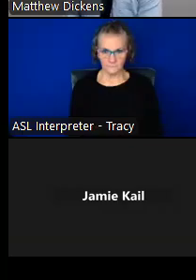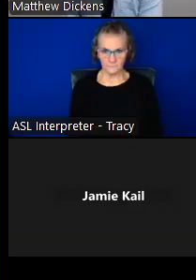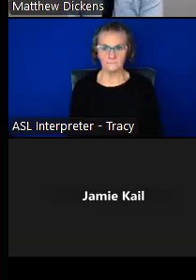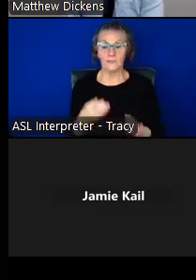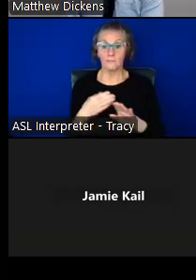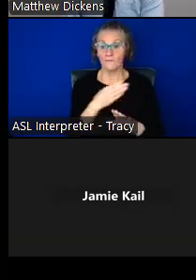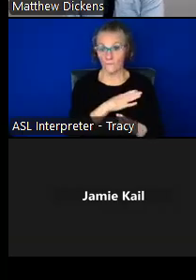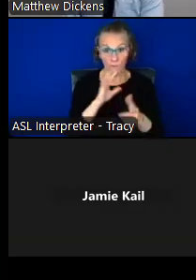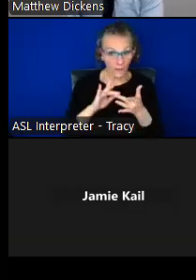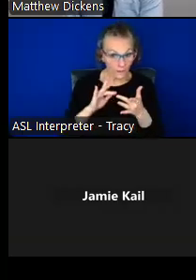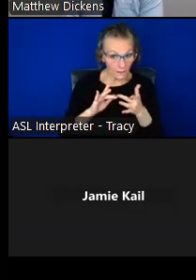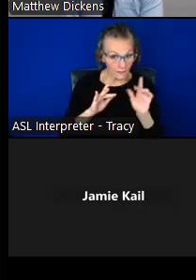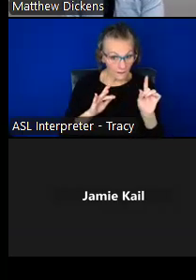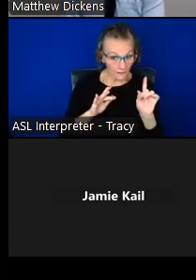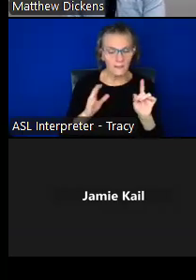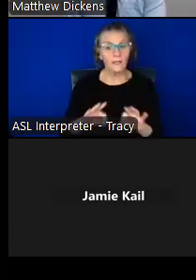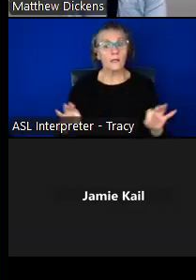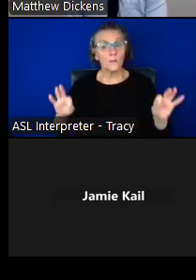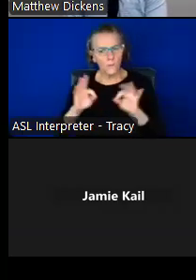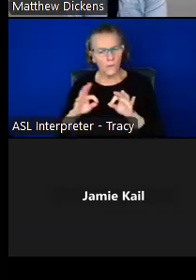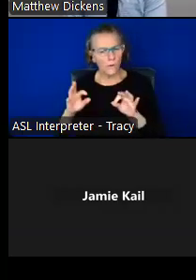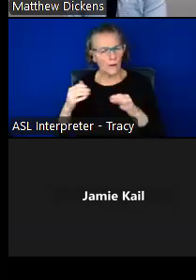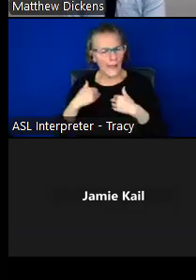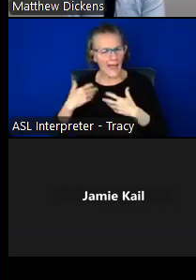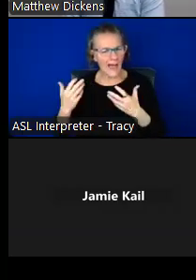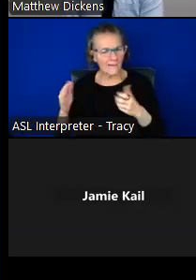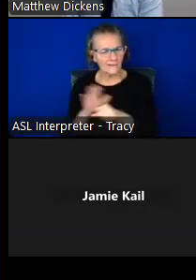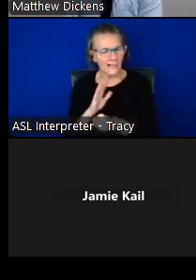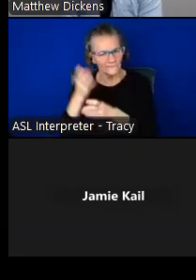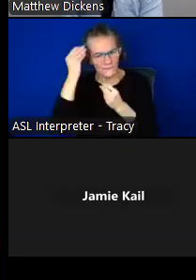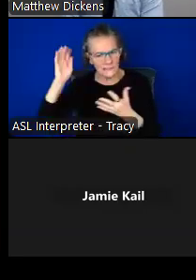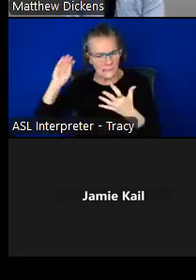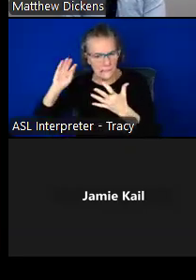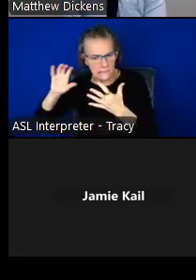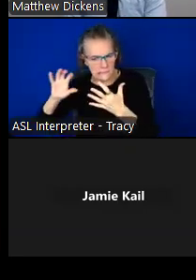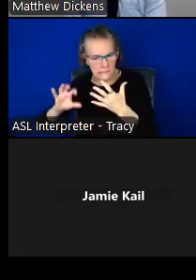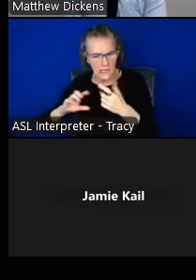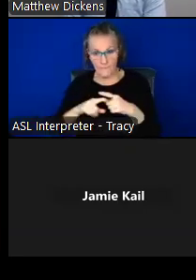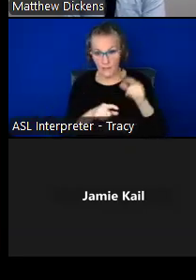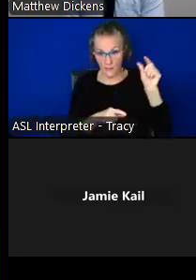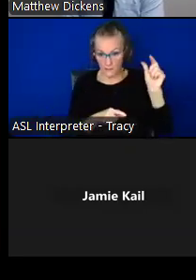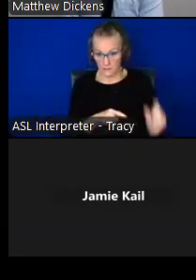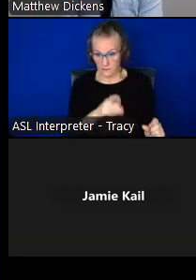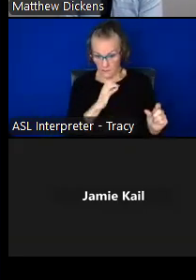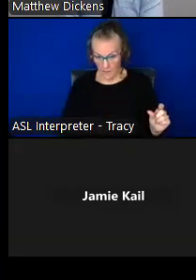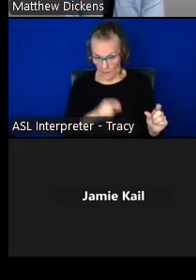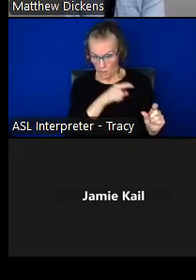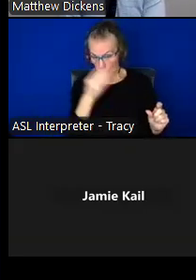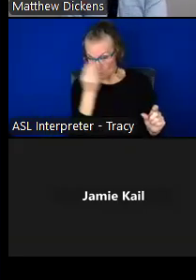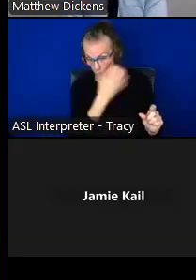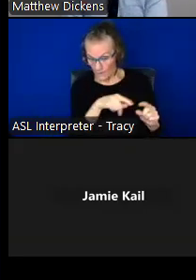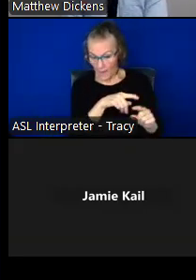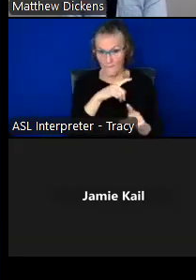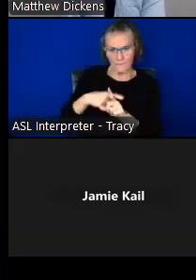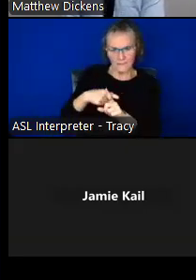Before contacting us, though, it's important to have as much information as possible about both the individual you're reporting on and